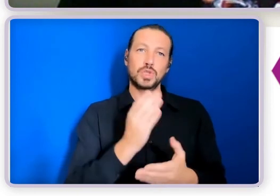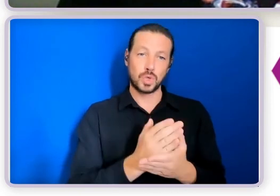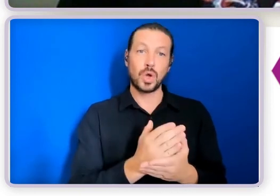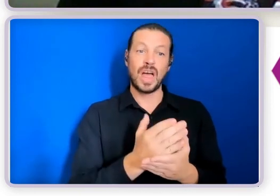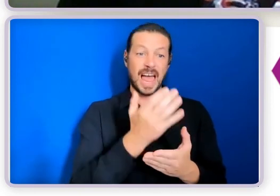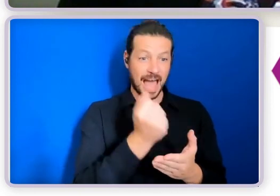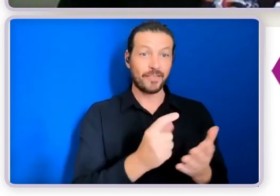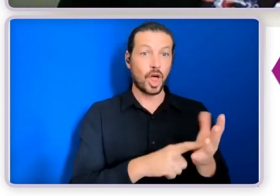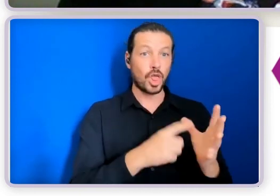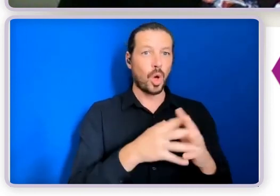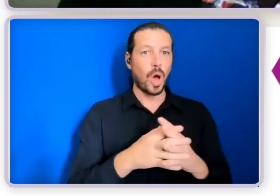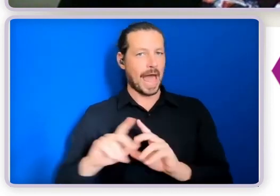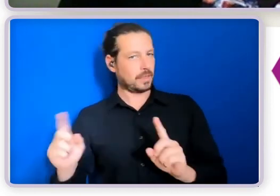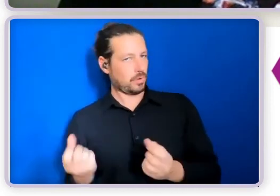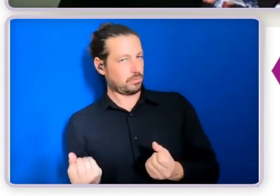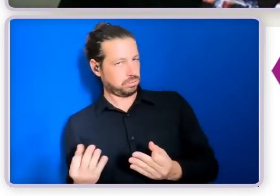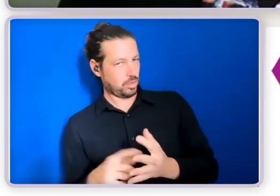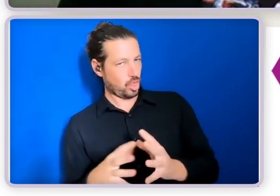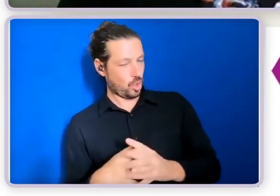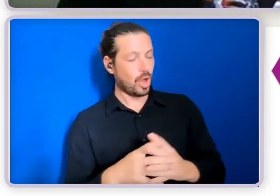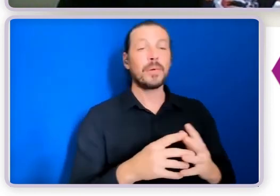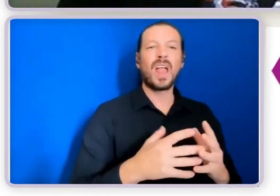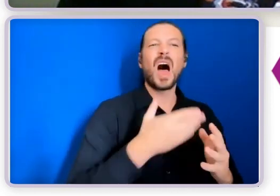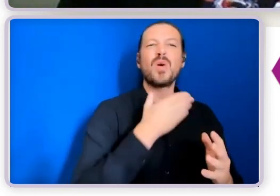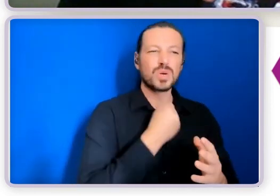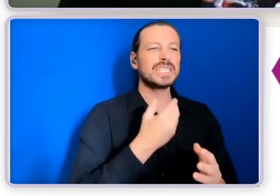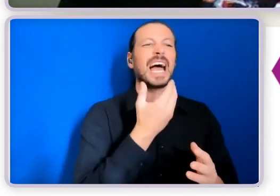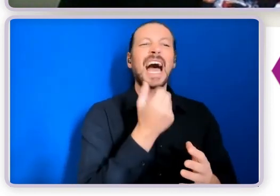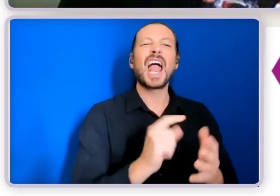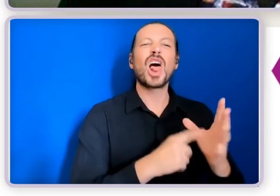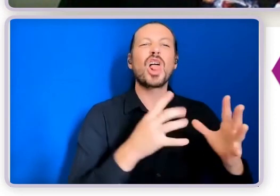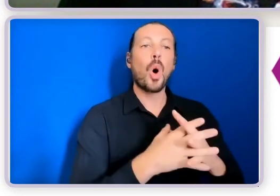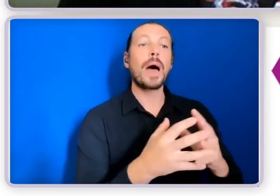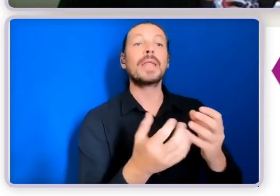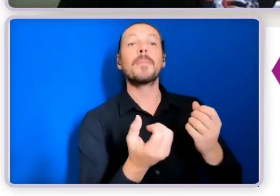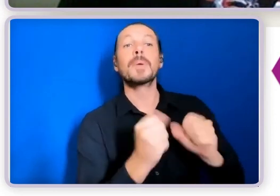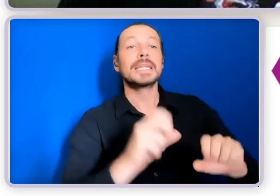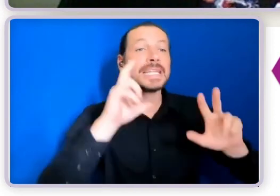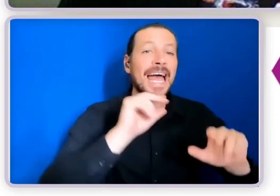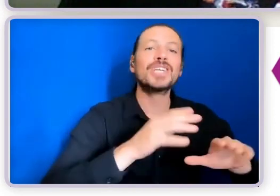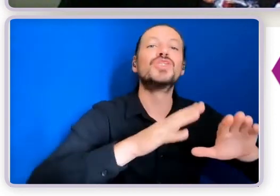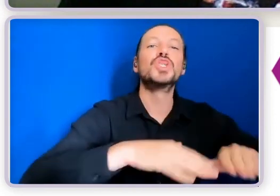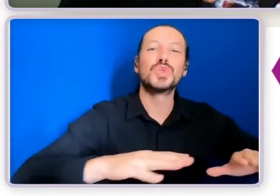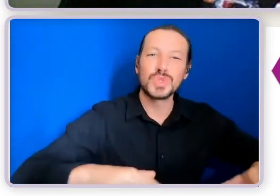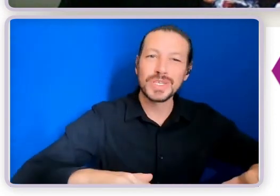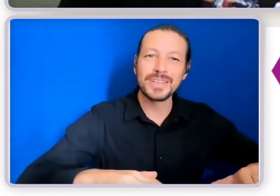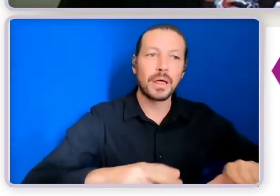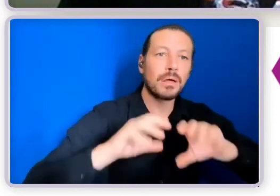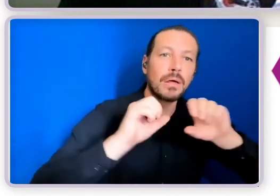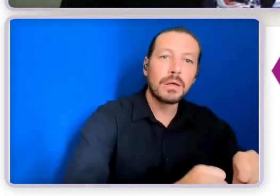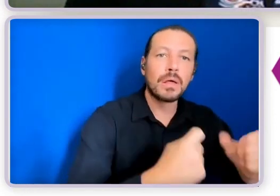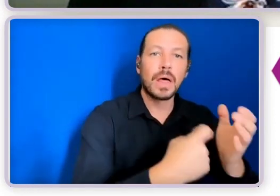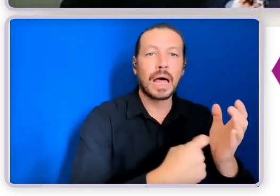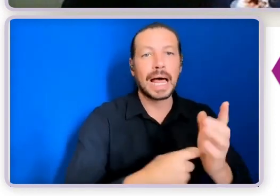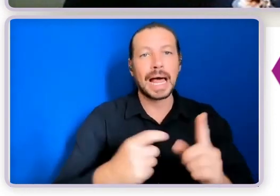doesn't, to protect children from restrictive practices. That, as Melissa knows, that is a pet area for me, because that's